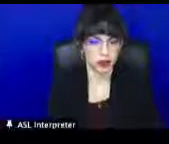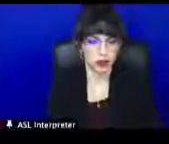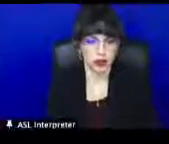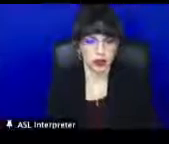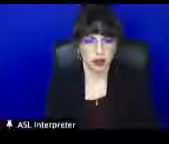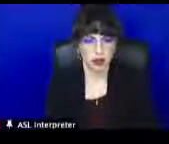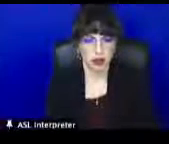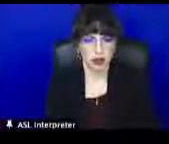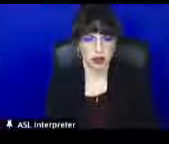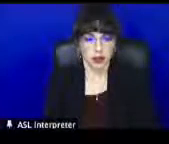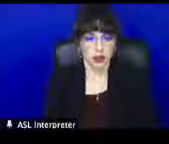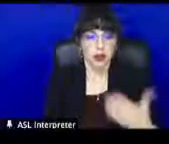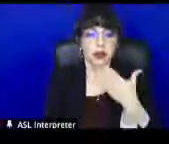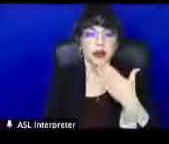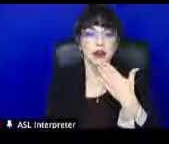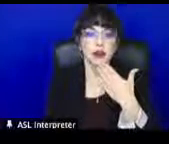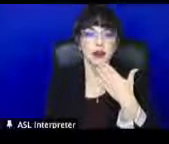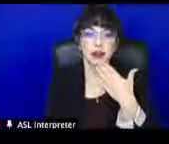Thank you.